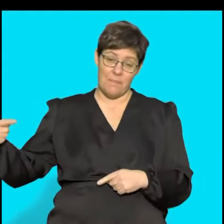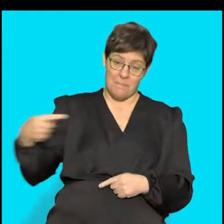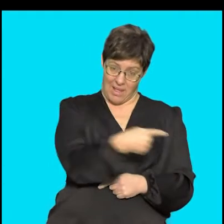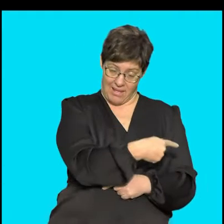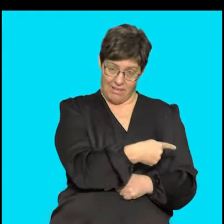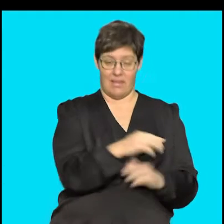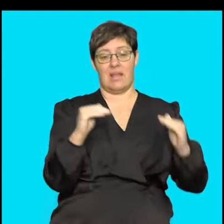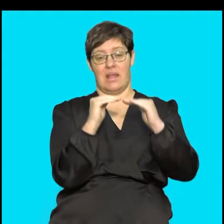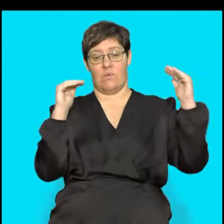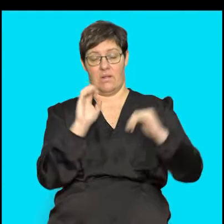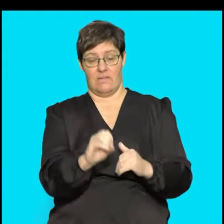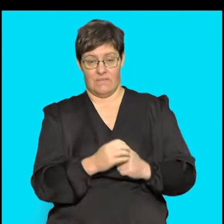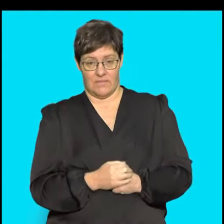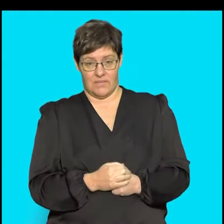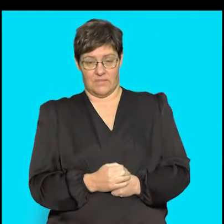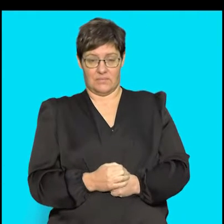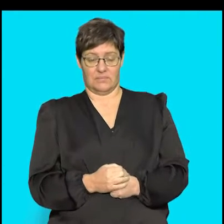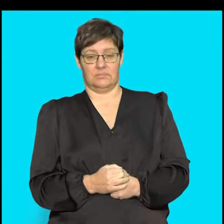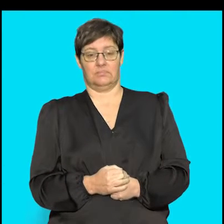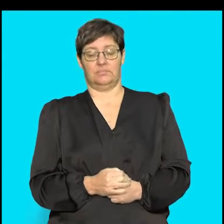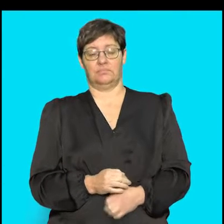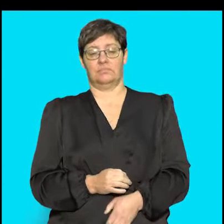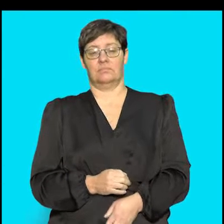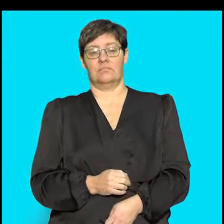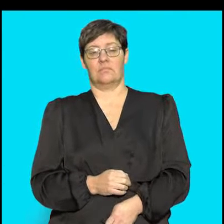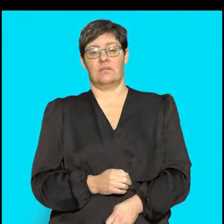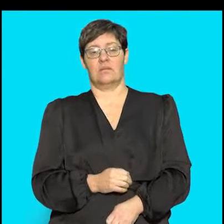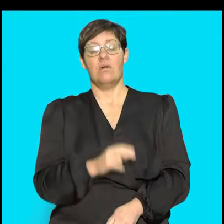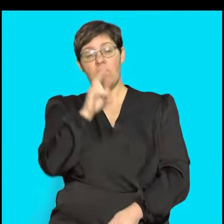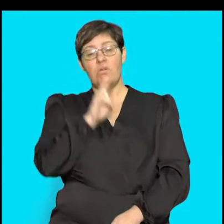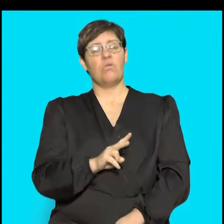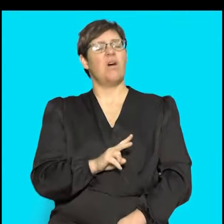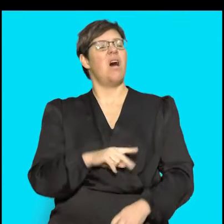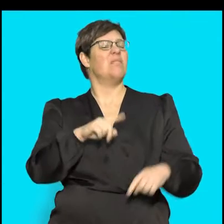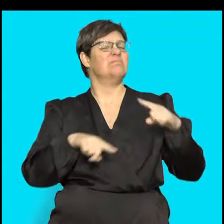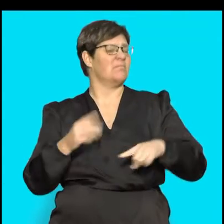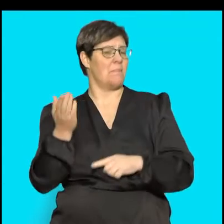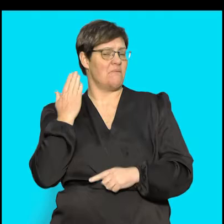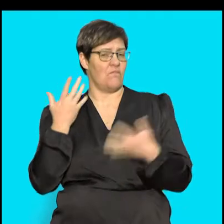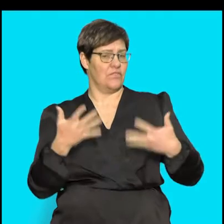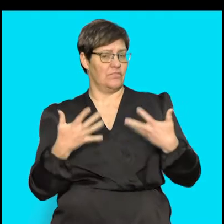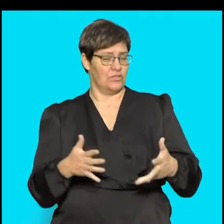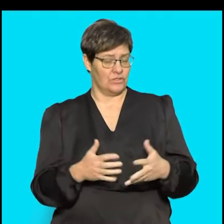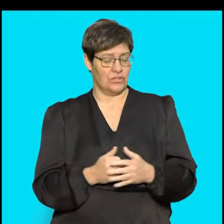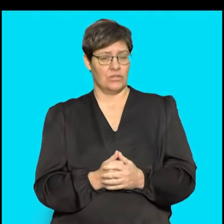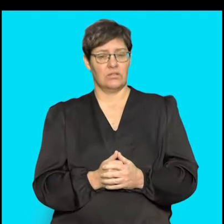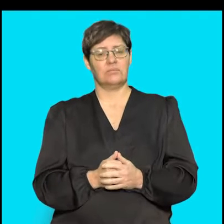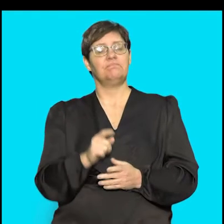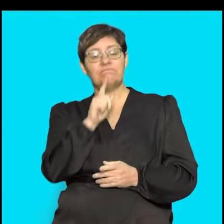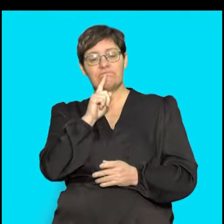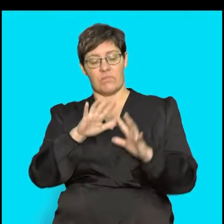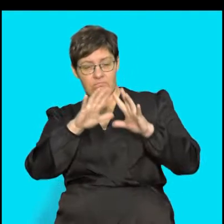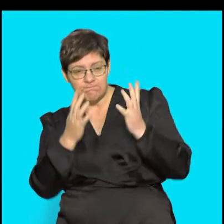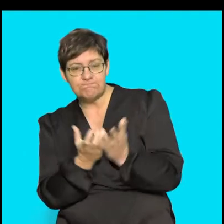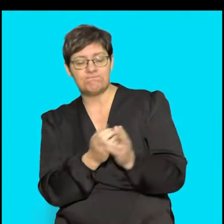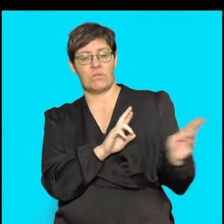is equal to the rate of the reverse reaction. We looked at this earlier when we spoke